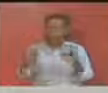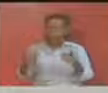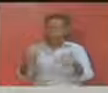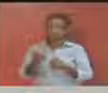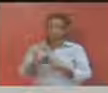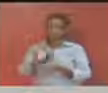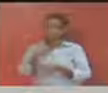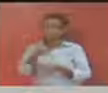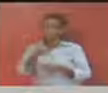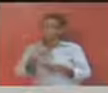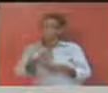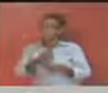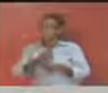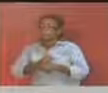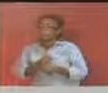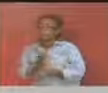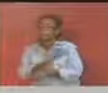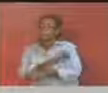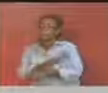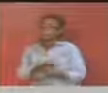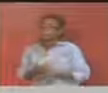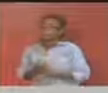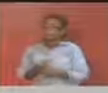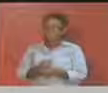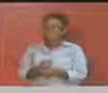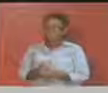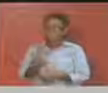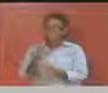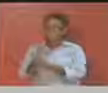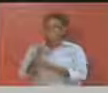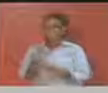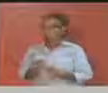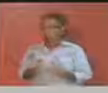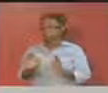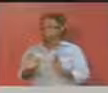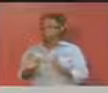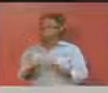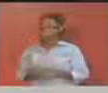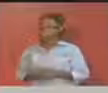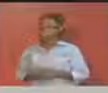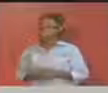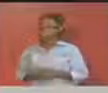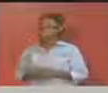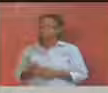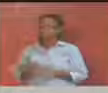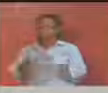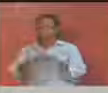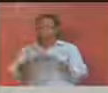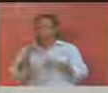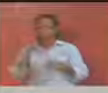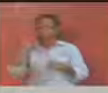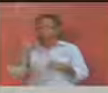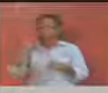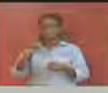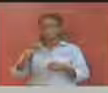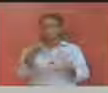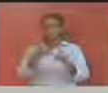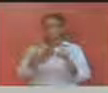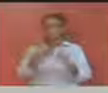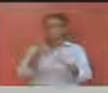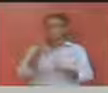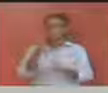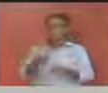is exactly as it was meant to be. So as part and parcel of the WHO approval process, they will go to the plants. So